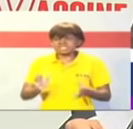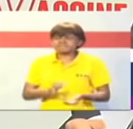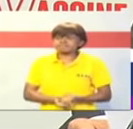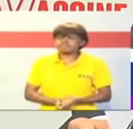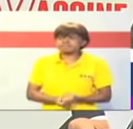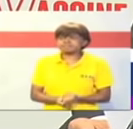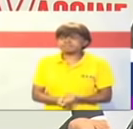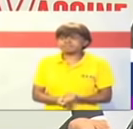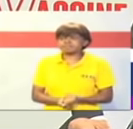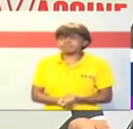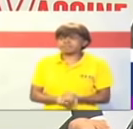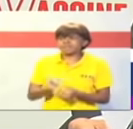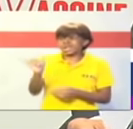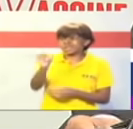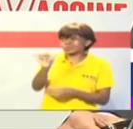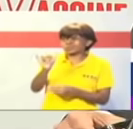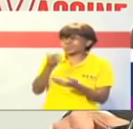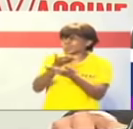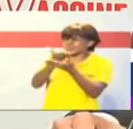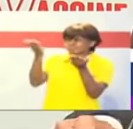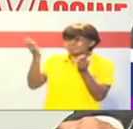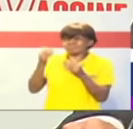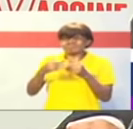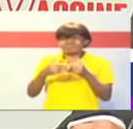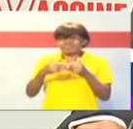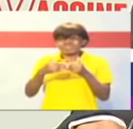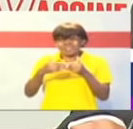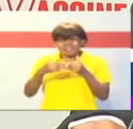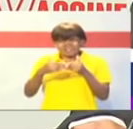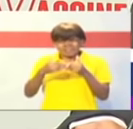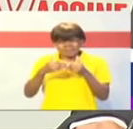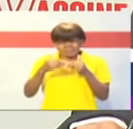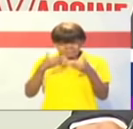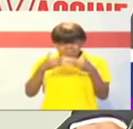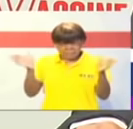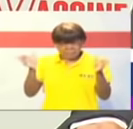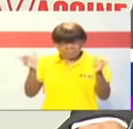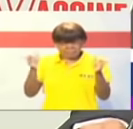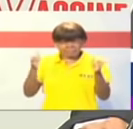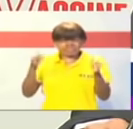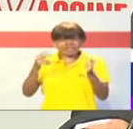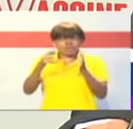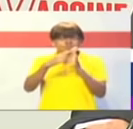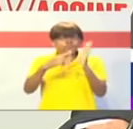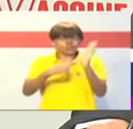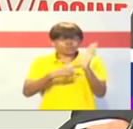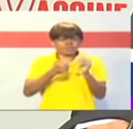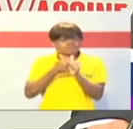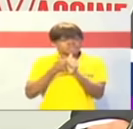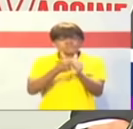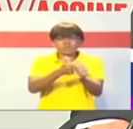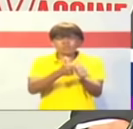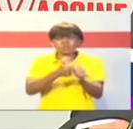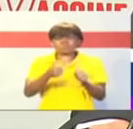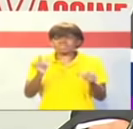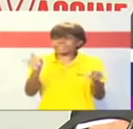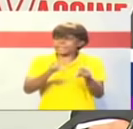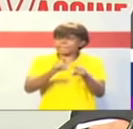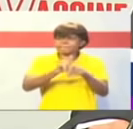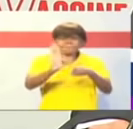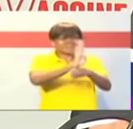remembering to follow the public health guidelines as best as you can. It is all, we're trying to move forward in terms of